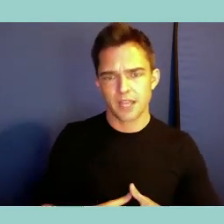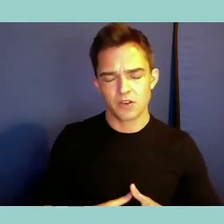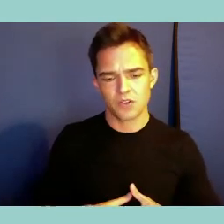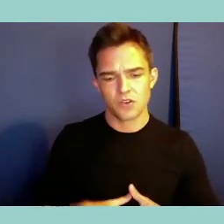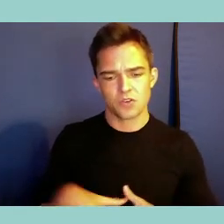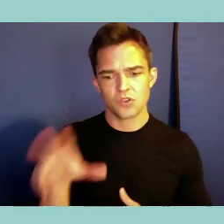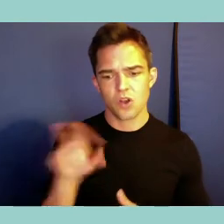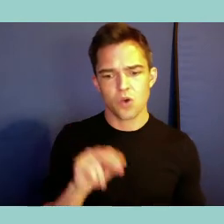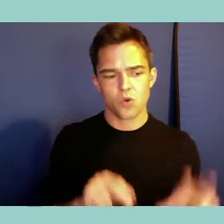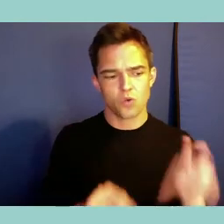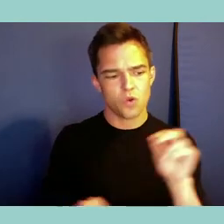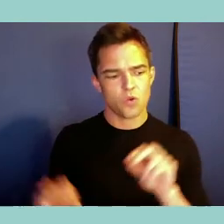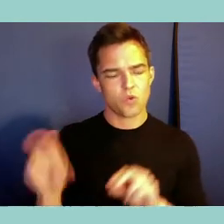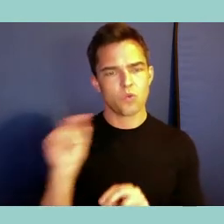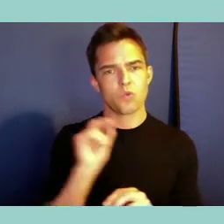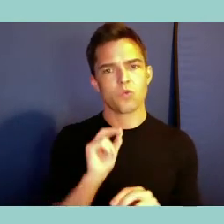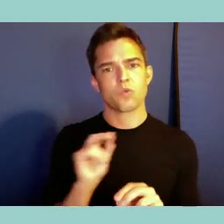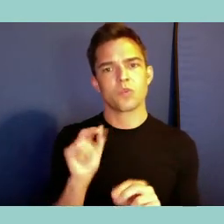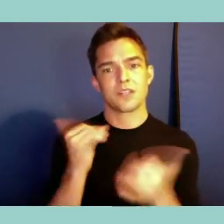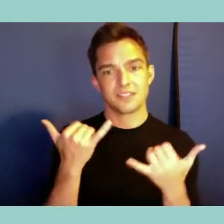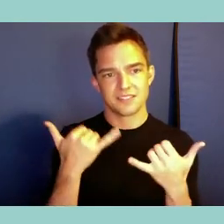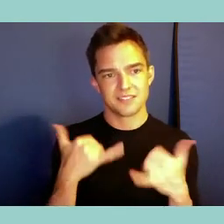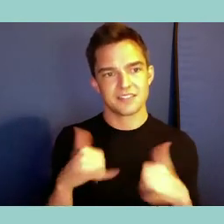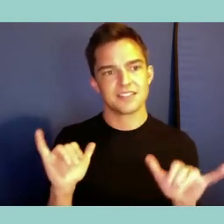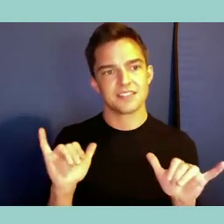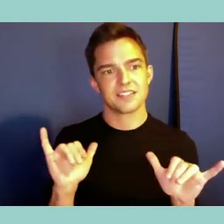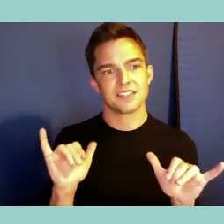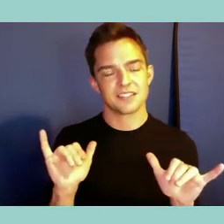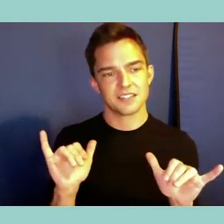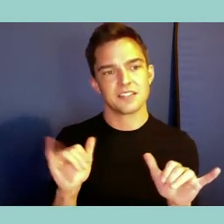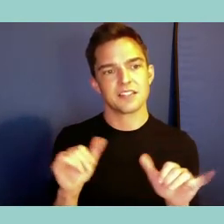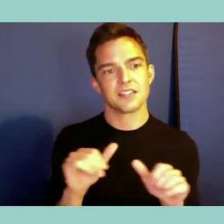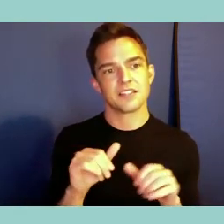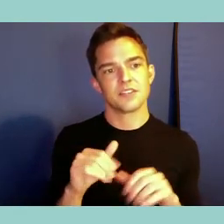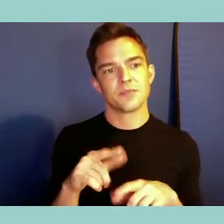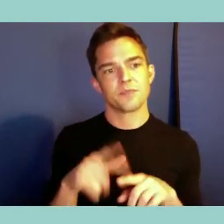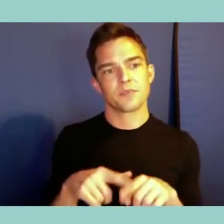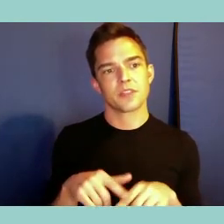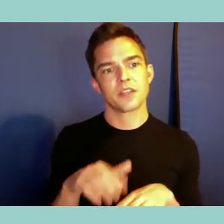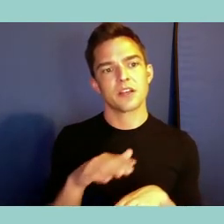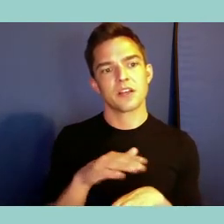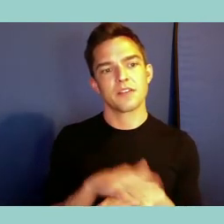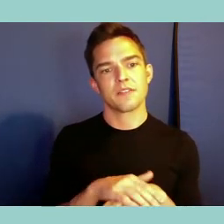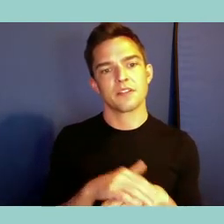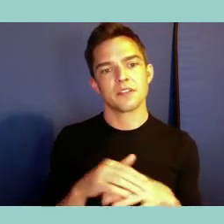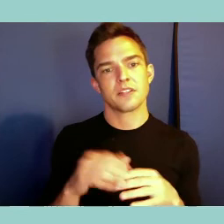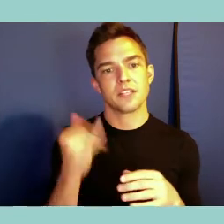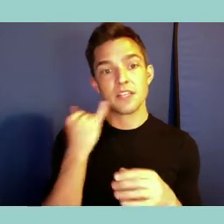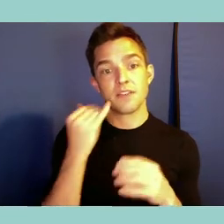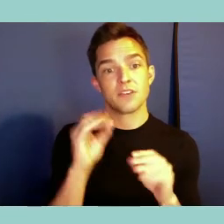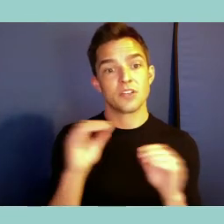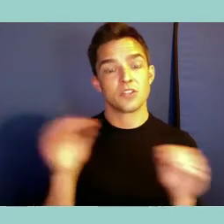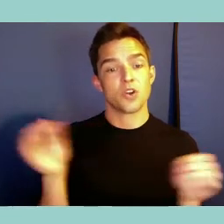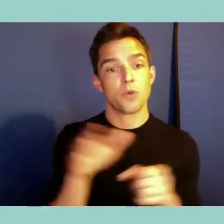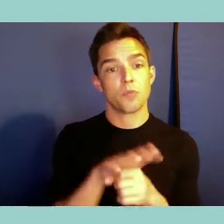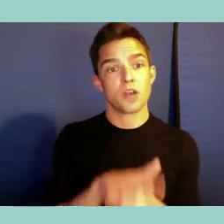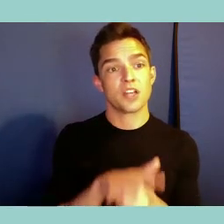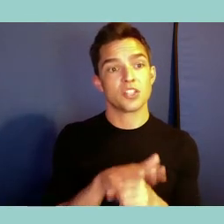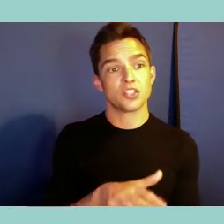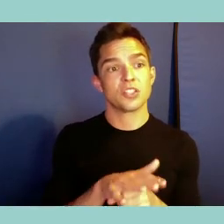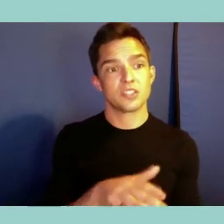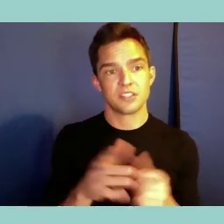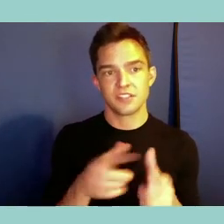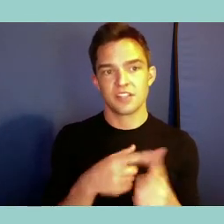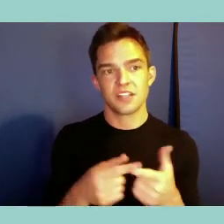no, but still lay on. So if there's no pressure, there'll